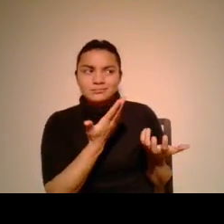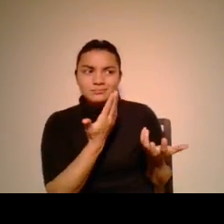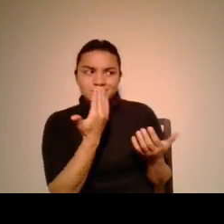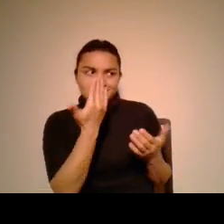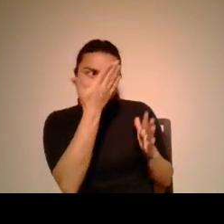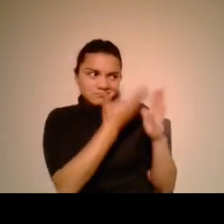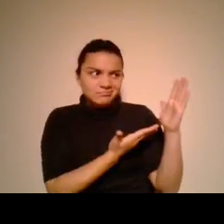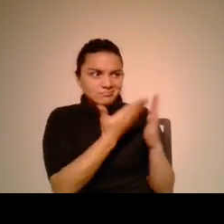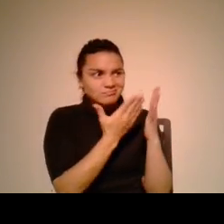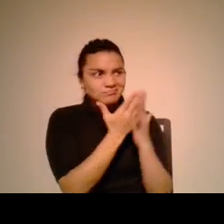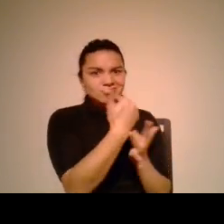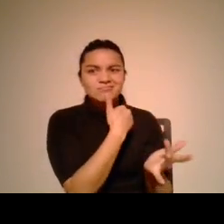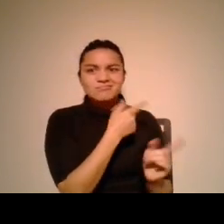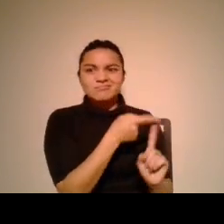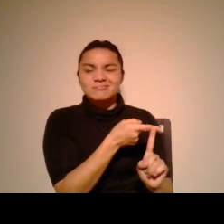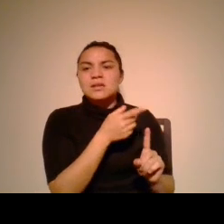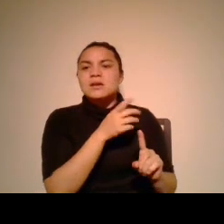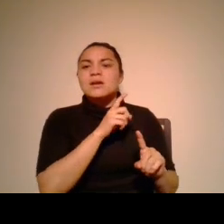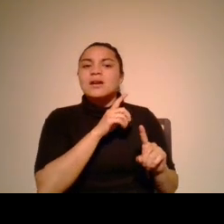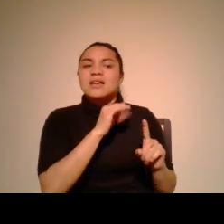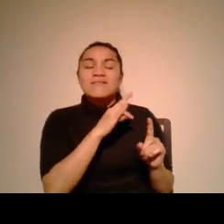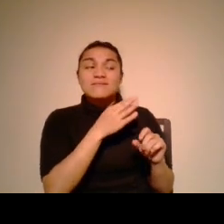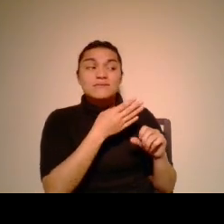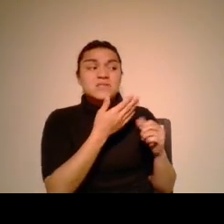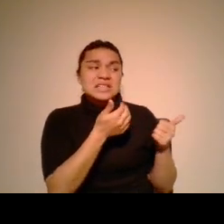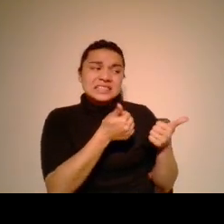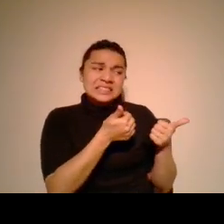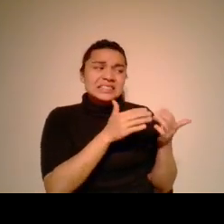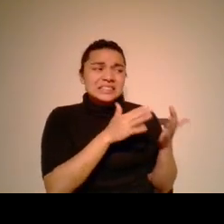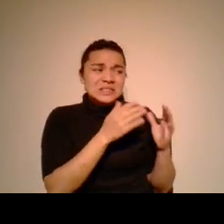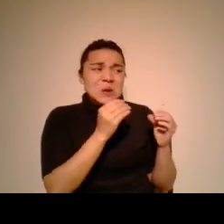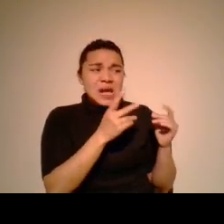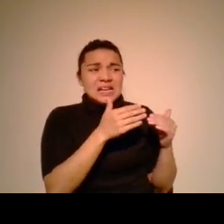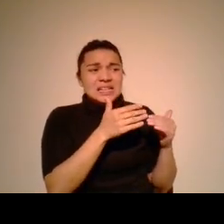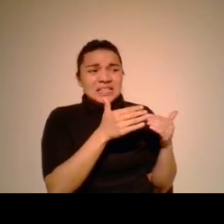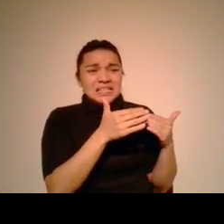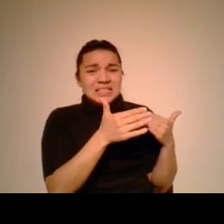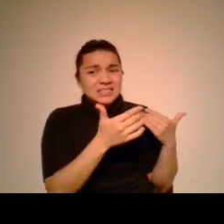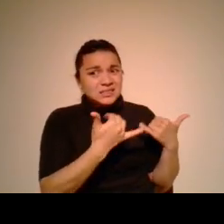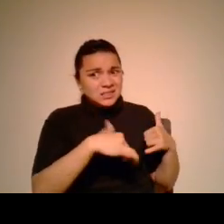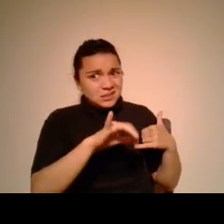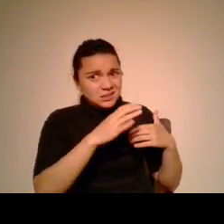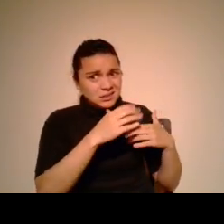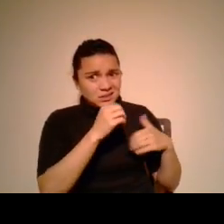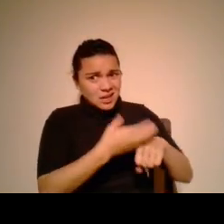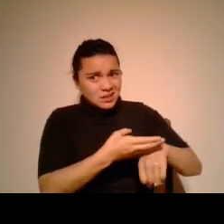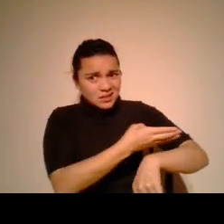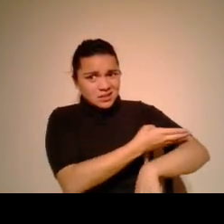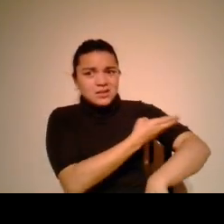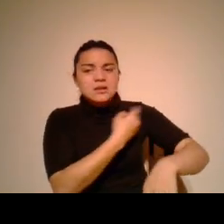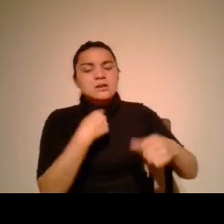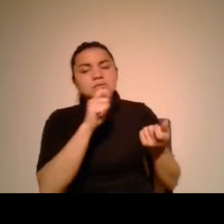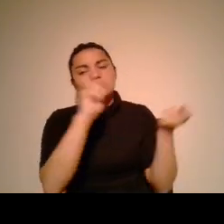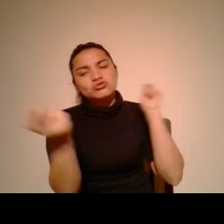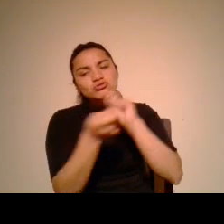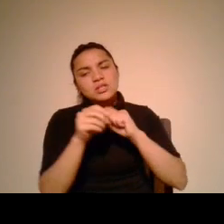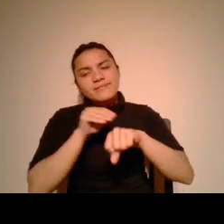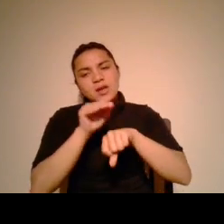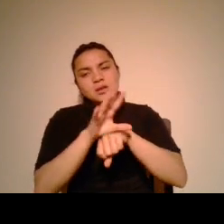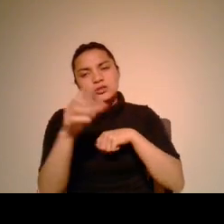time, you should switch. This is like something that I advise people a lot, and it's very rarely